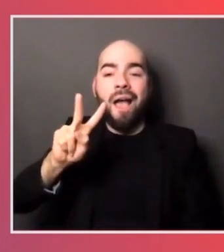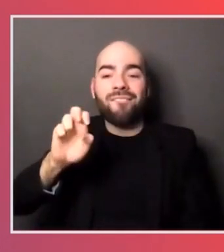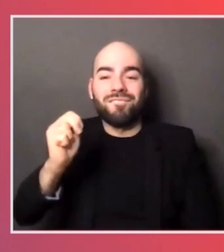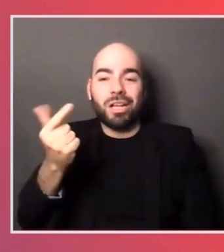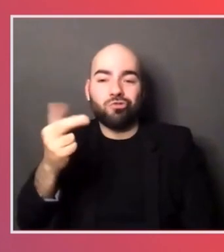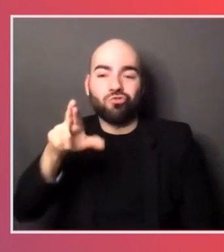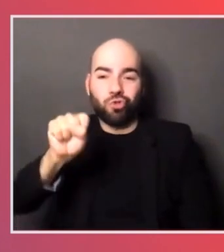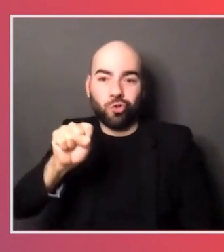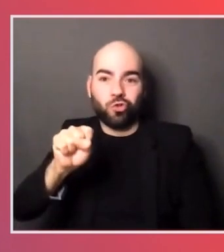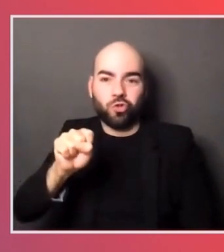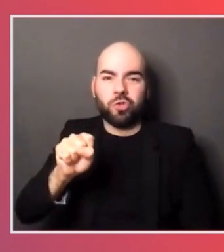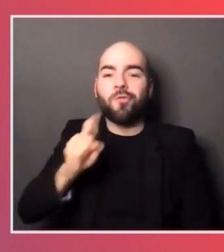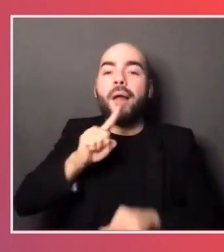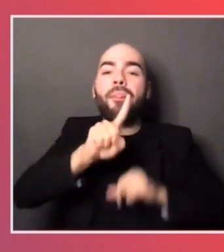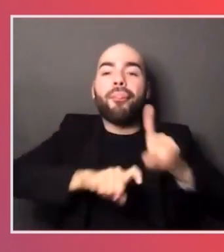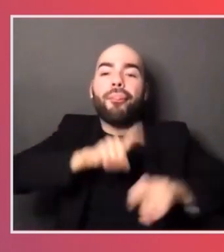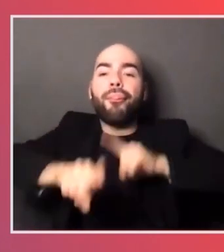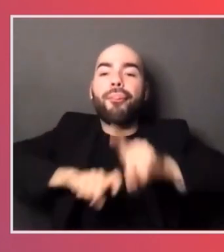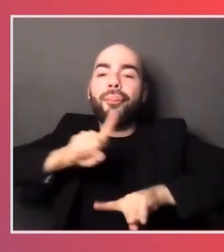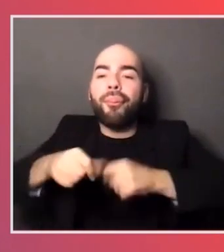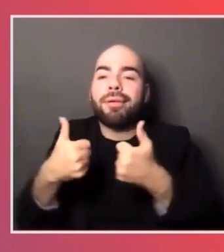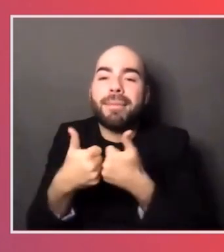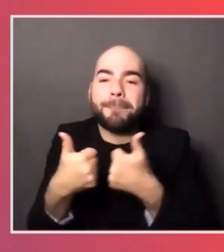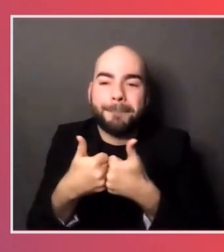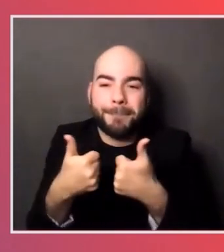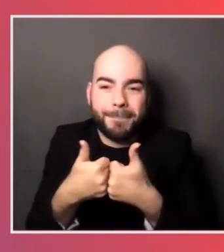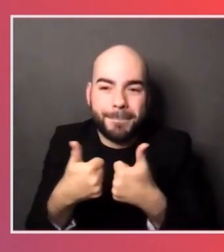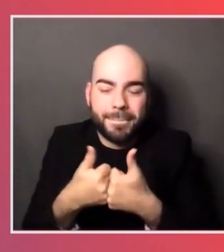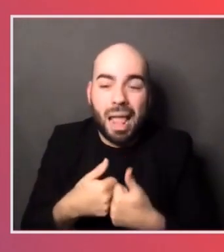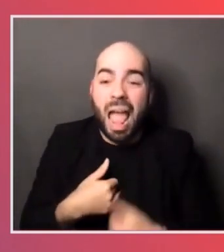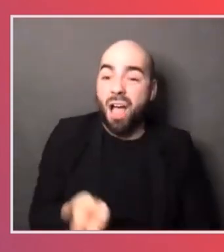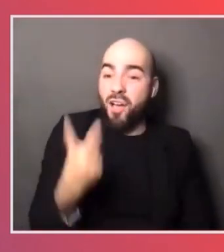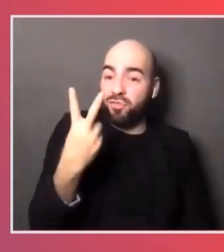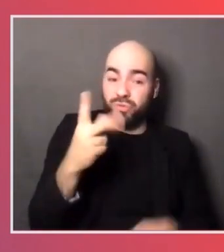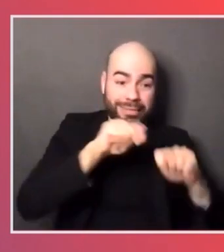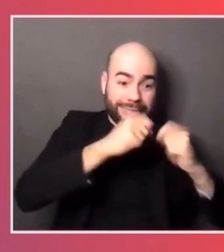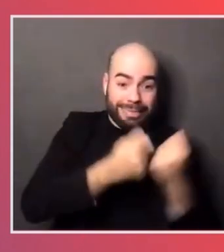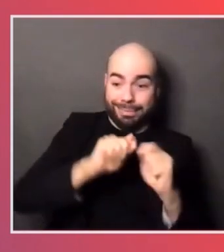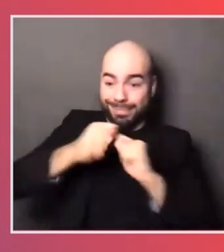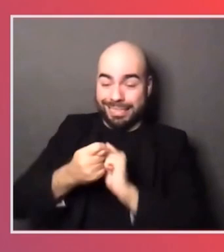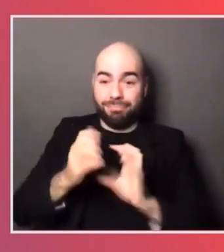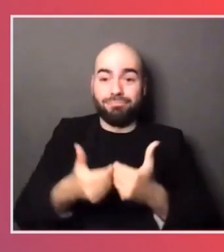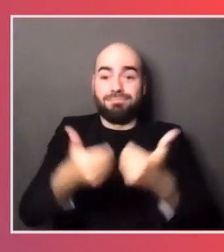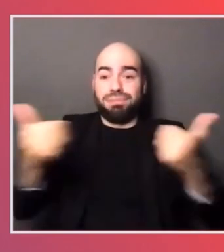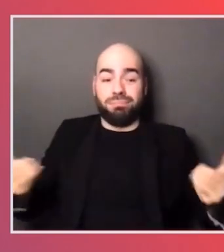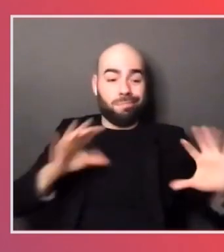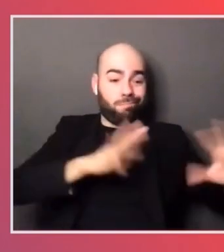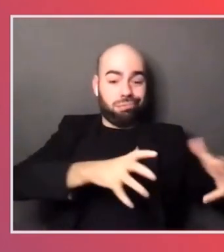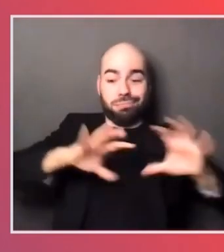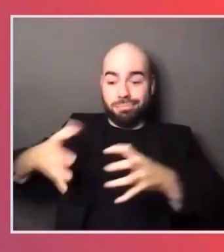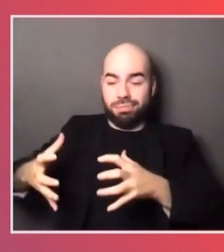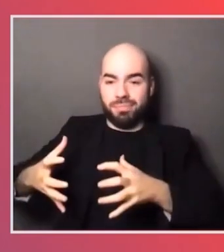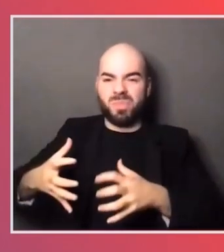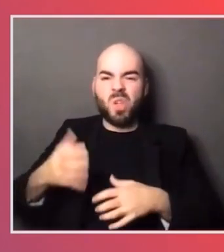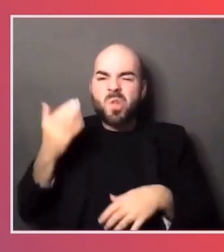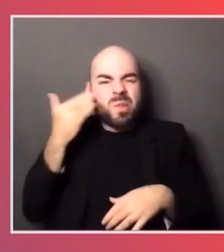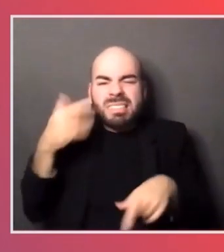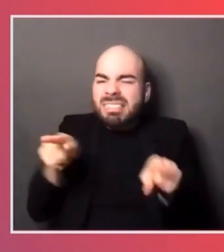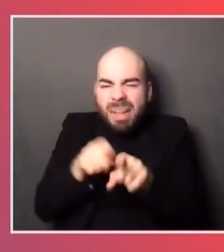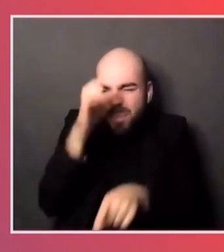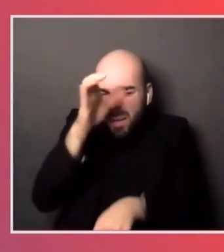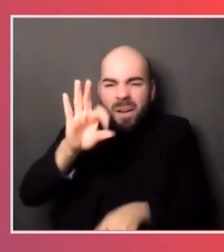teams and ask a series of questions, Family Feud style. We're going to have 10 seconds to answer, and each correct answer is worth